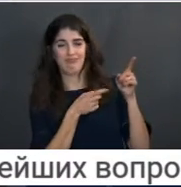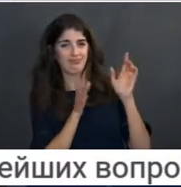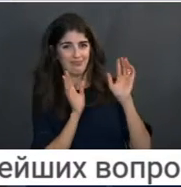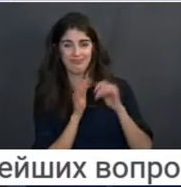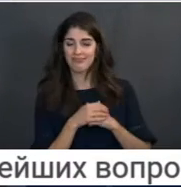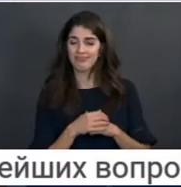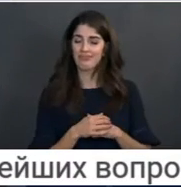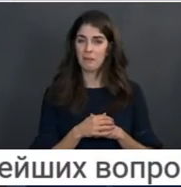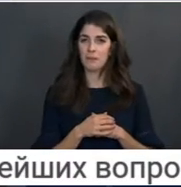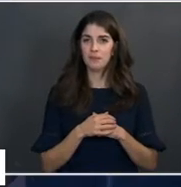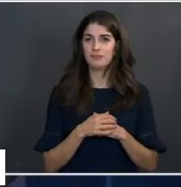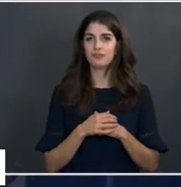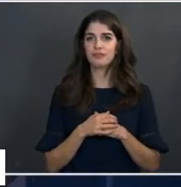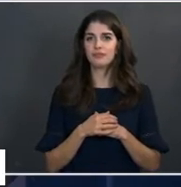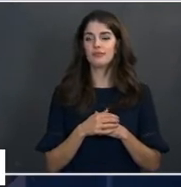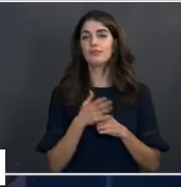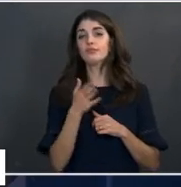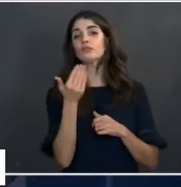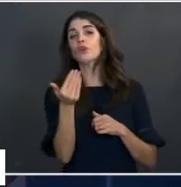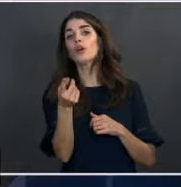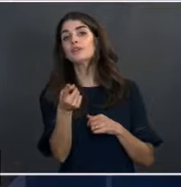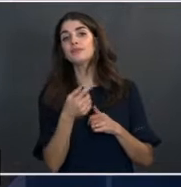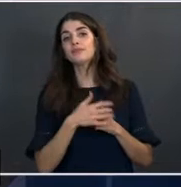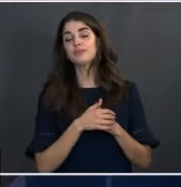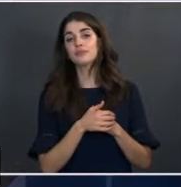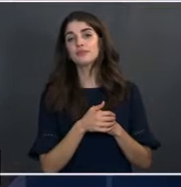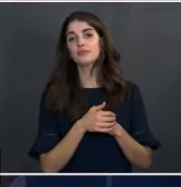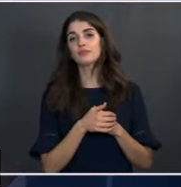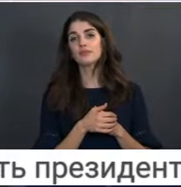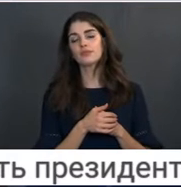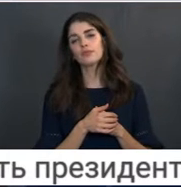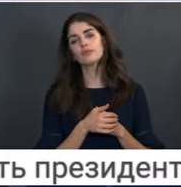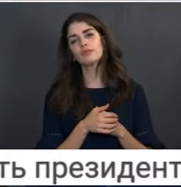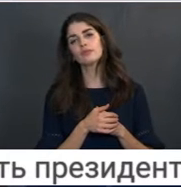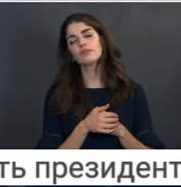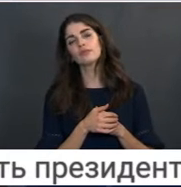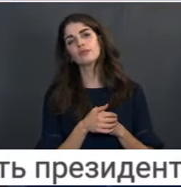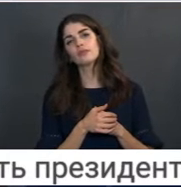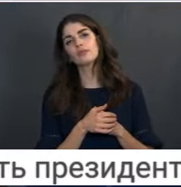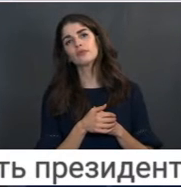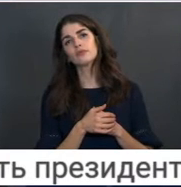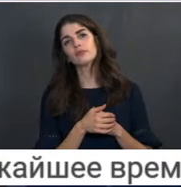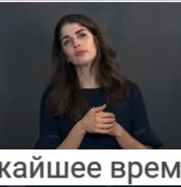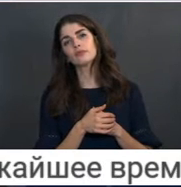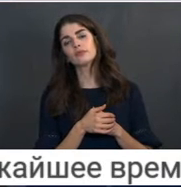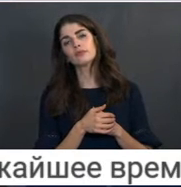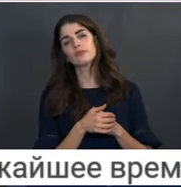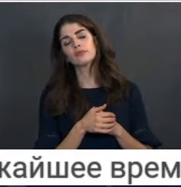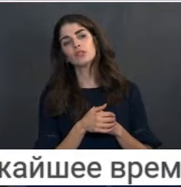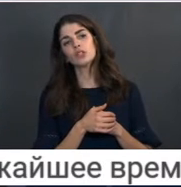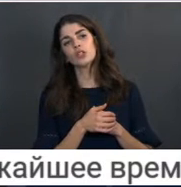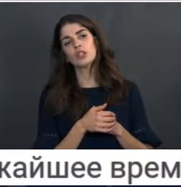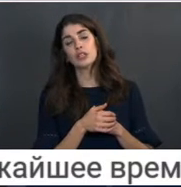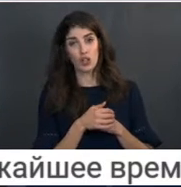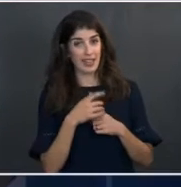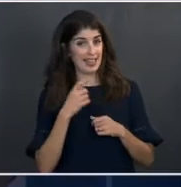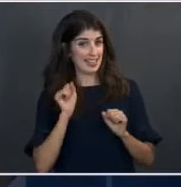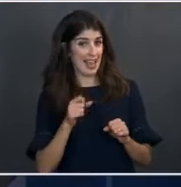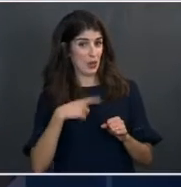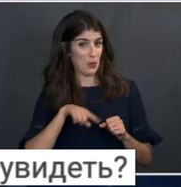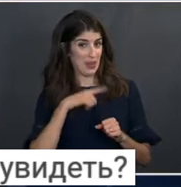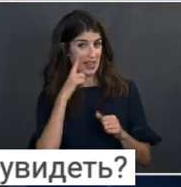for further questions. Go ahead in the back. Thank you. Jen, can we expect to see the president in this briefing room anytime